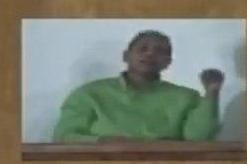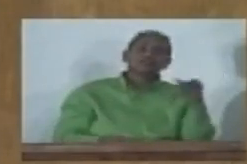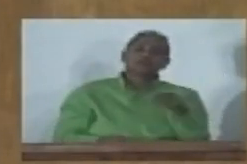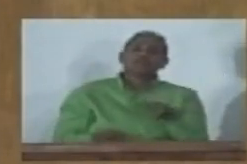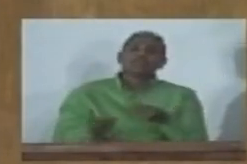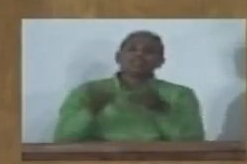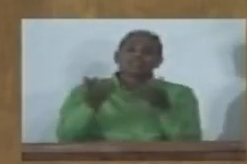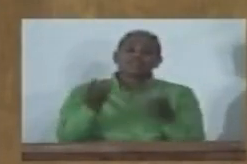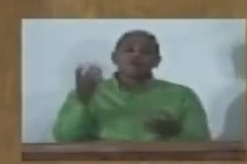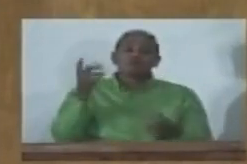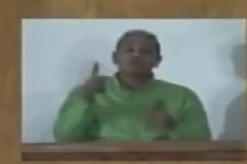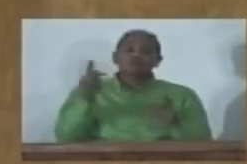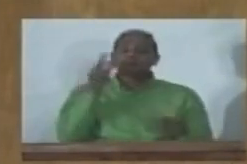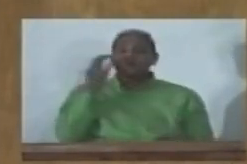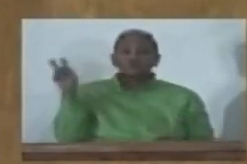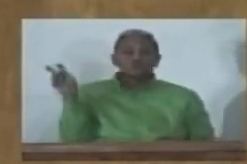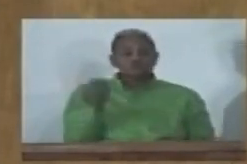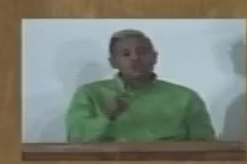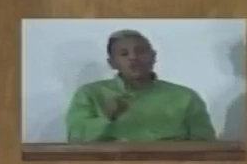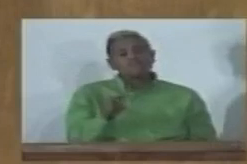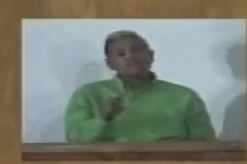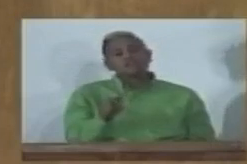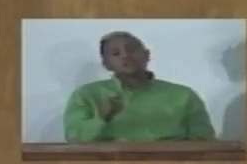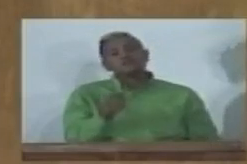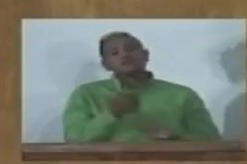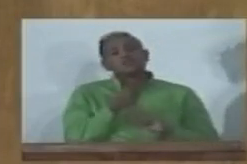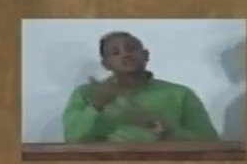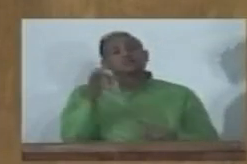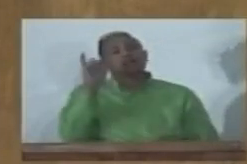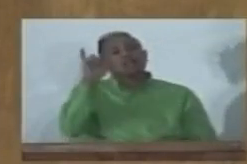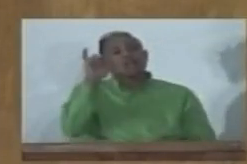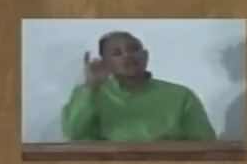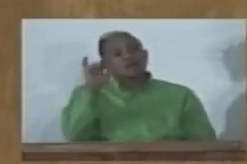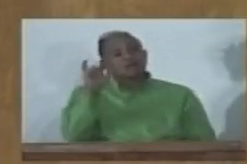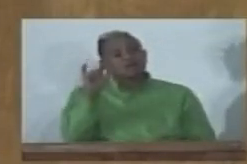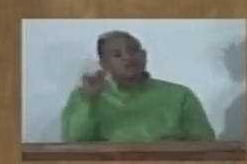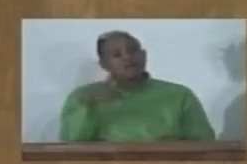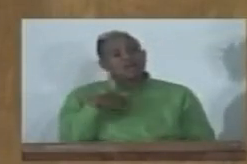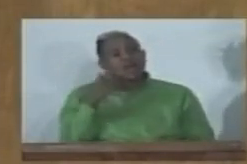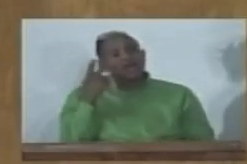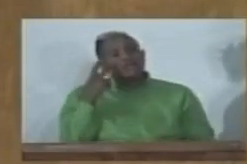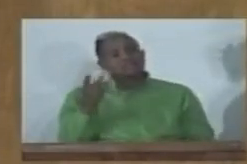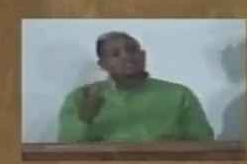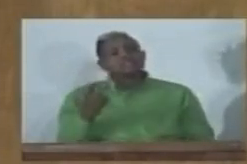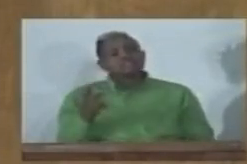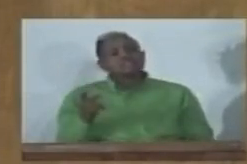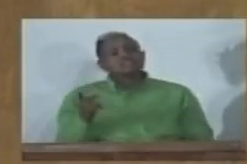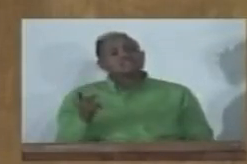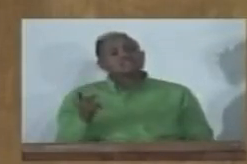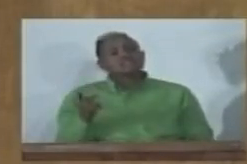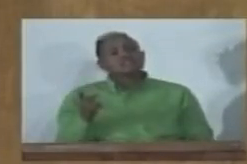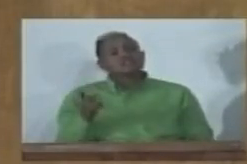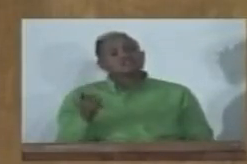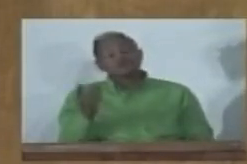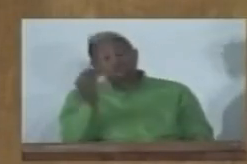from the travelers to expand the airport? And I see you're